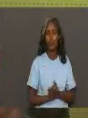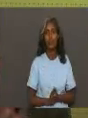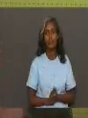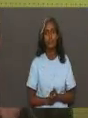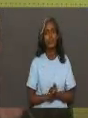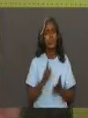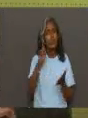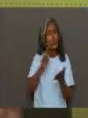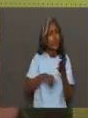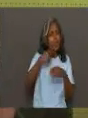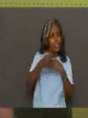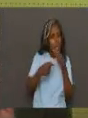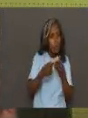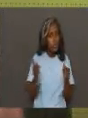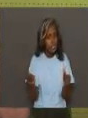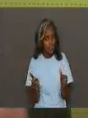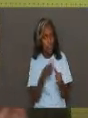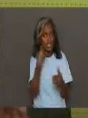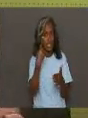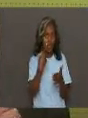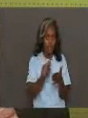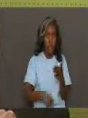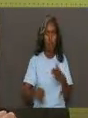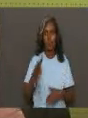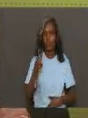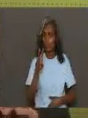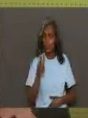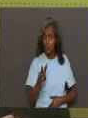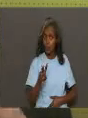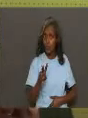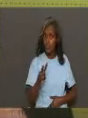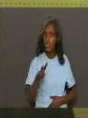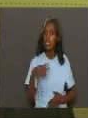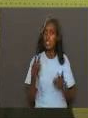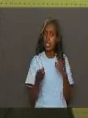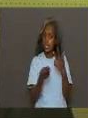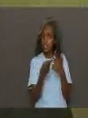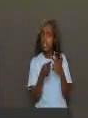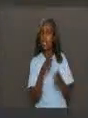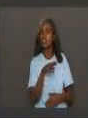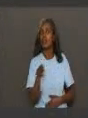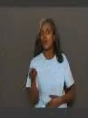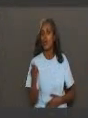What about the first value of 2 in the third row?